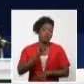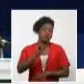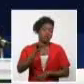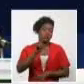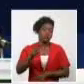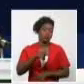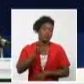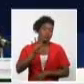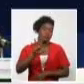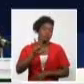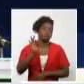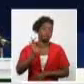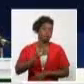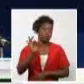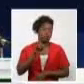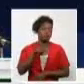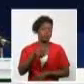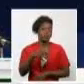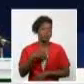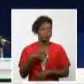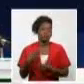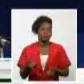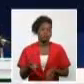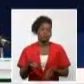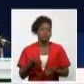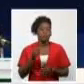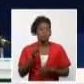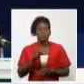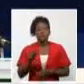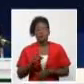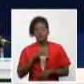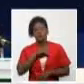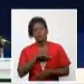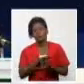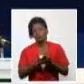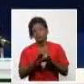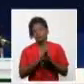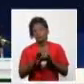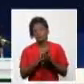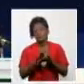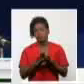is 61.1%, were asymptomatic.